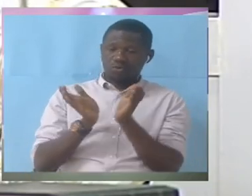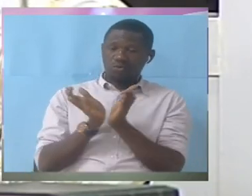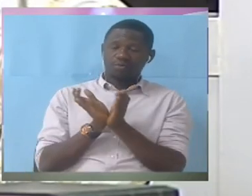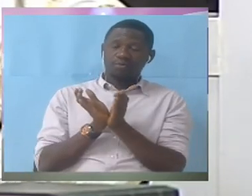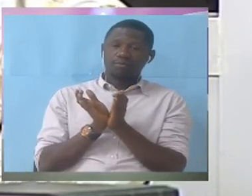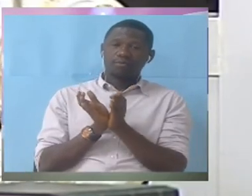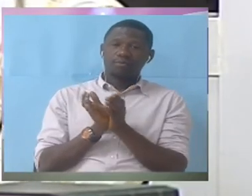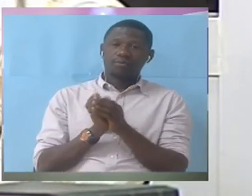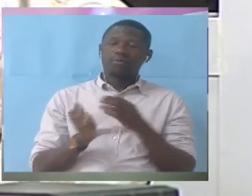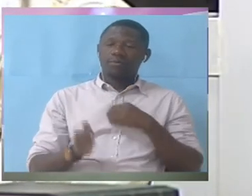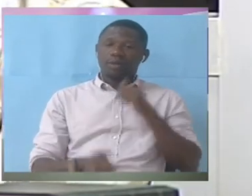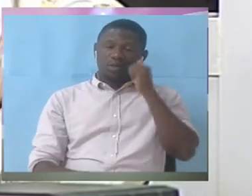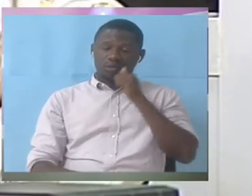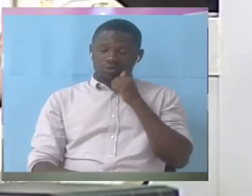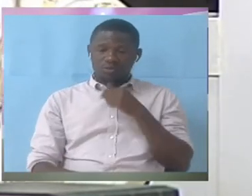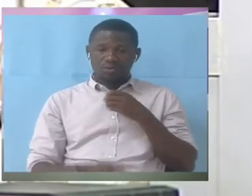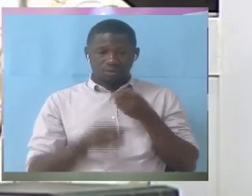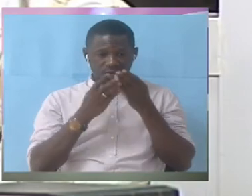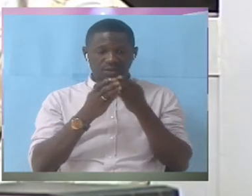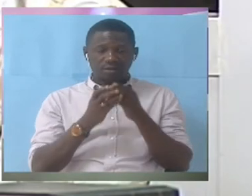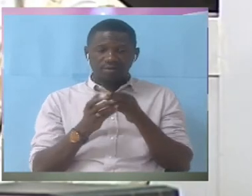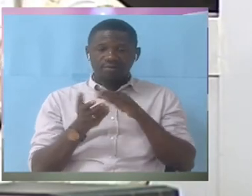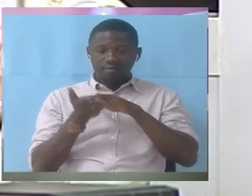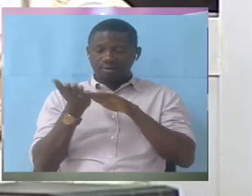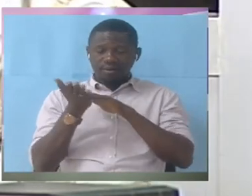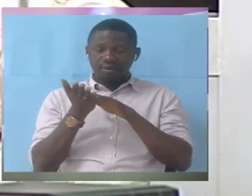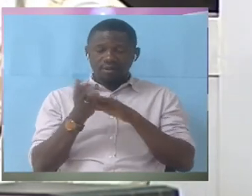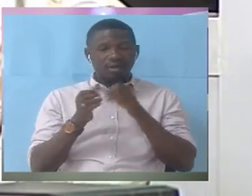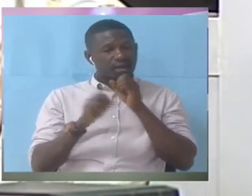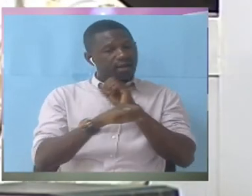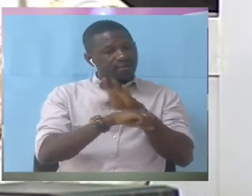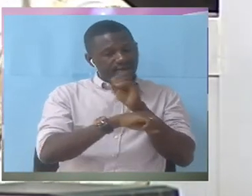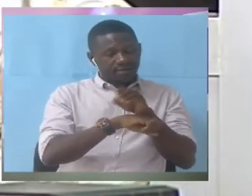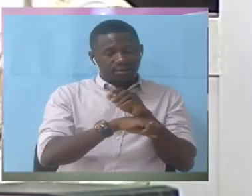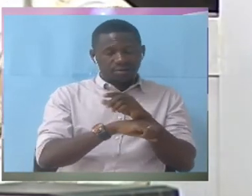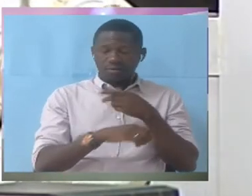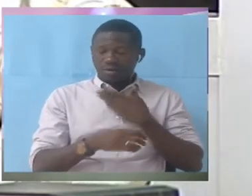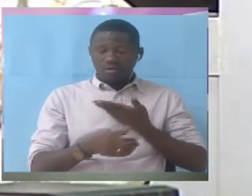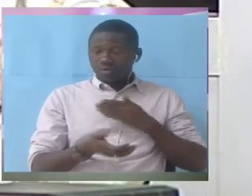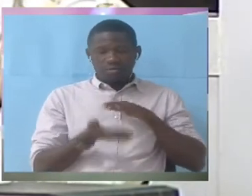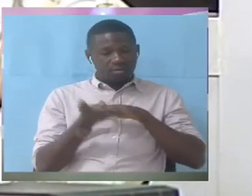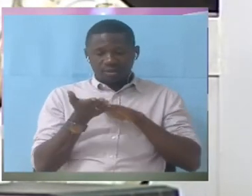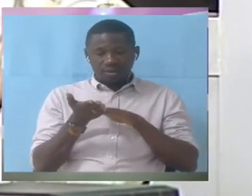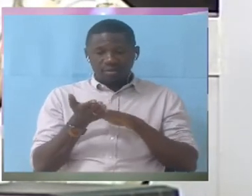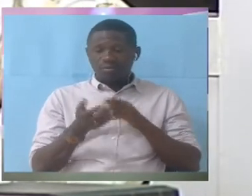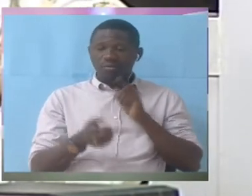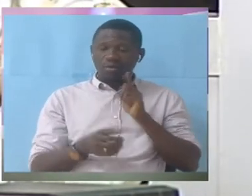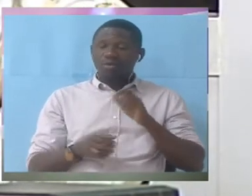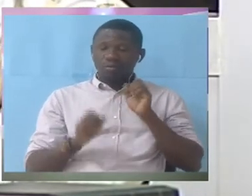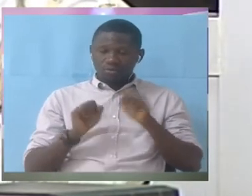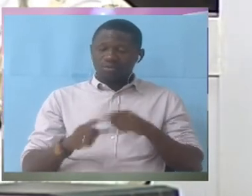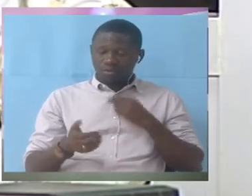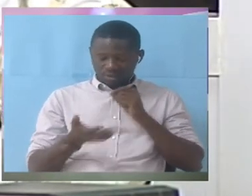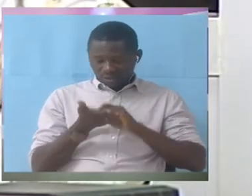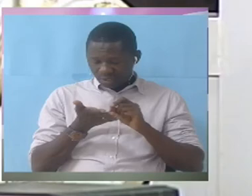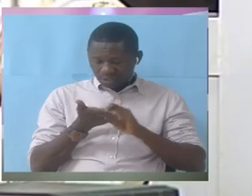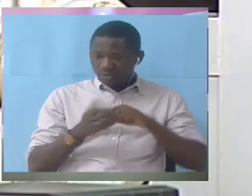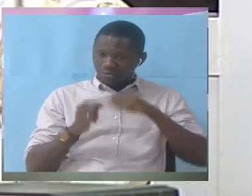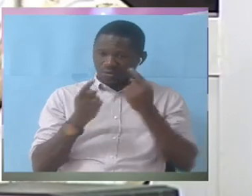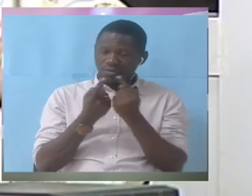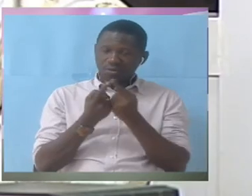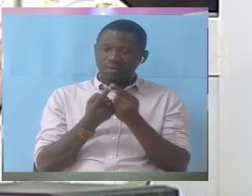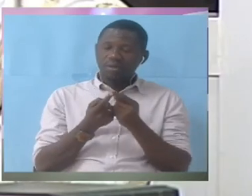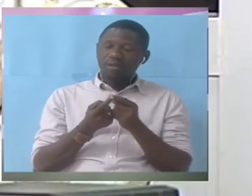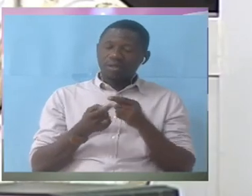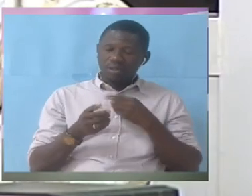suñ bir I used to give medical advice. I had no drugs, I had nothing, but I could write something and get it